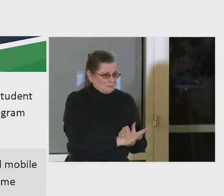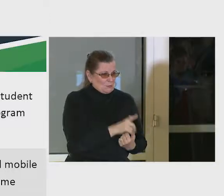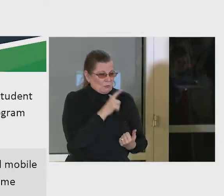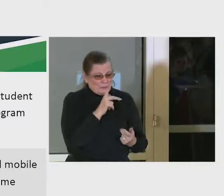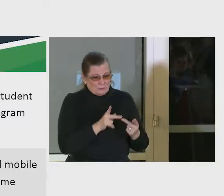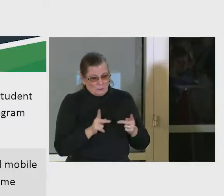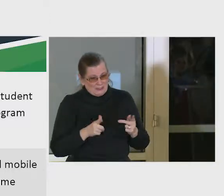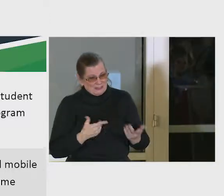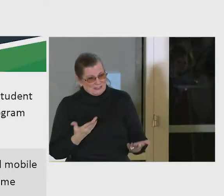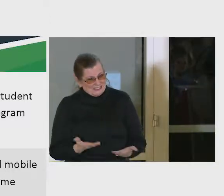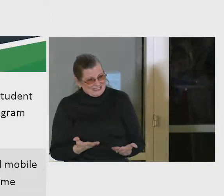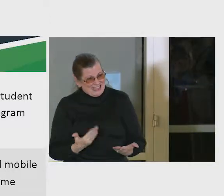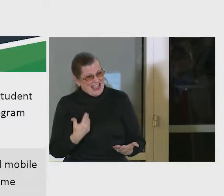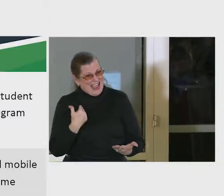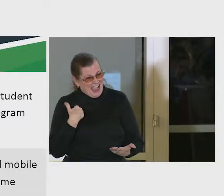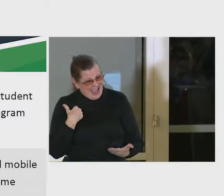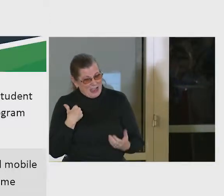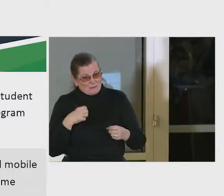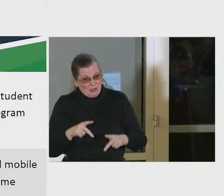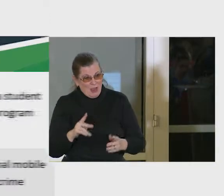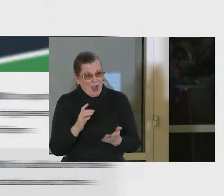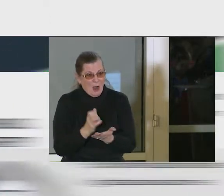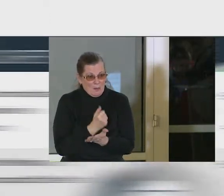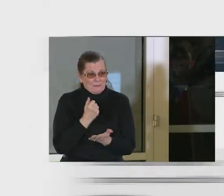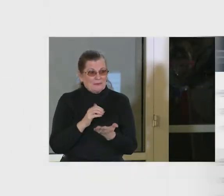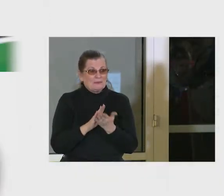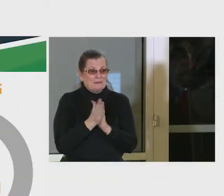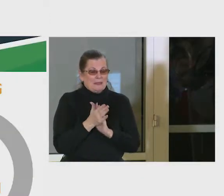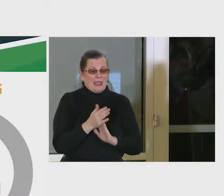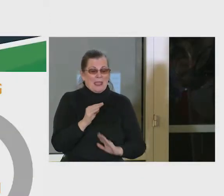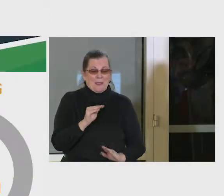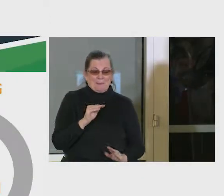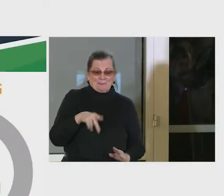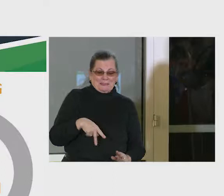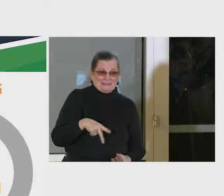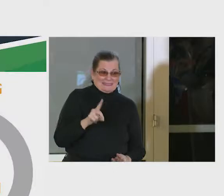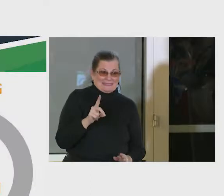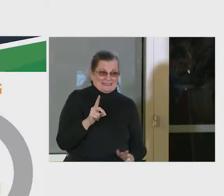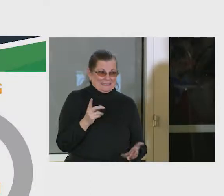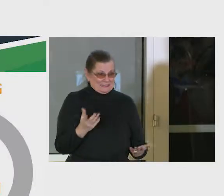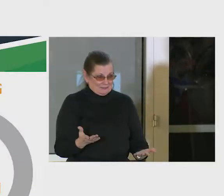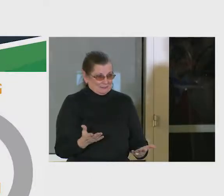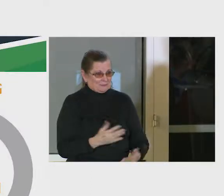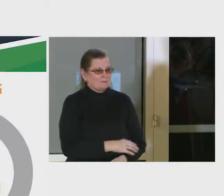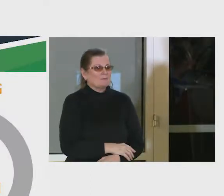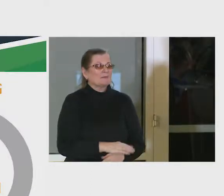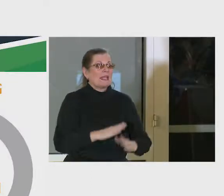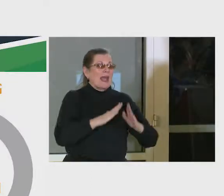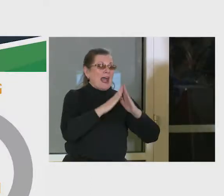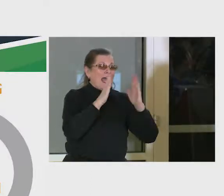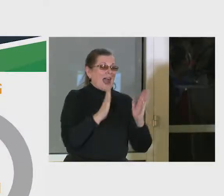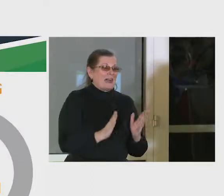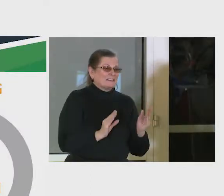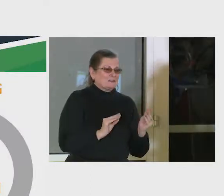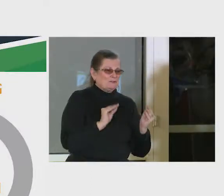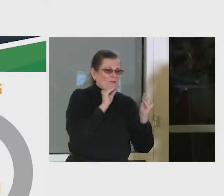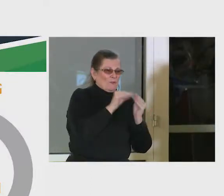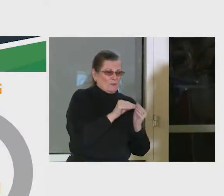become Metropolitan Police Department officers. In the housing space, where we spend over $400